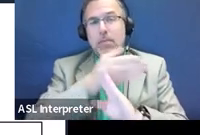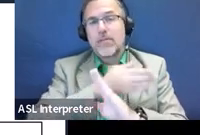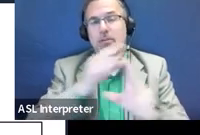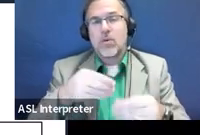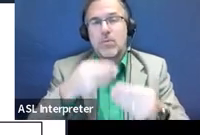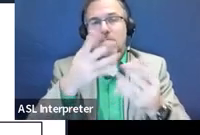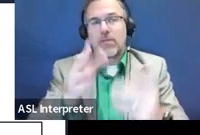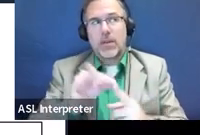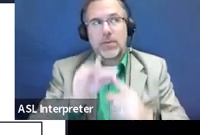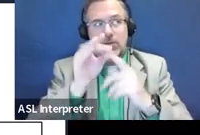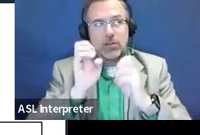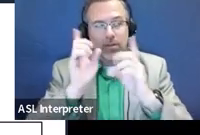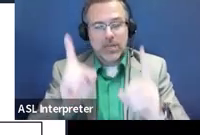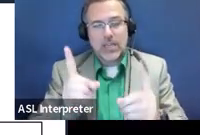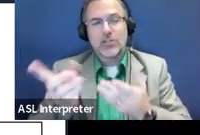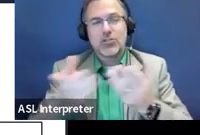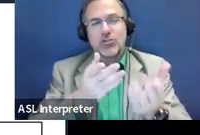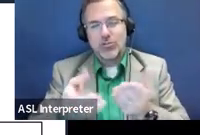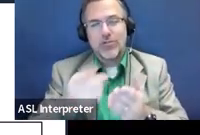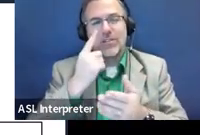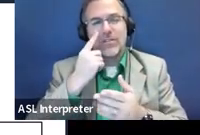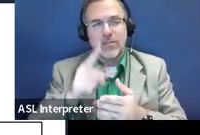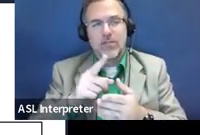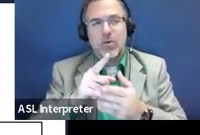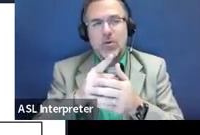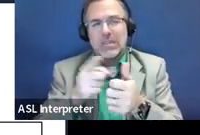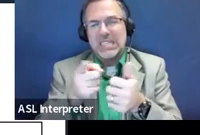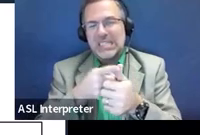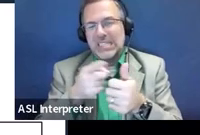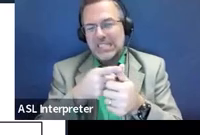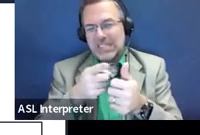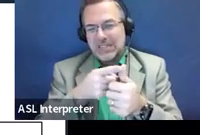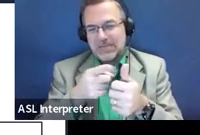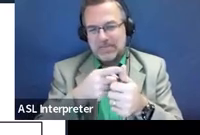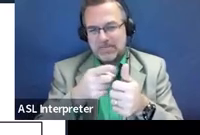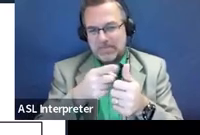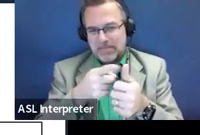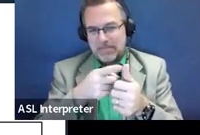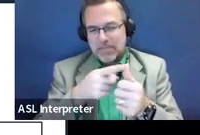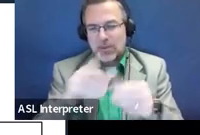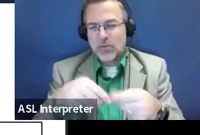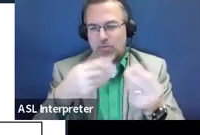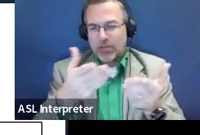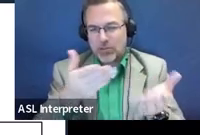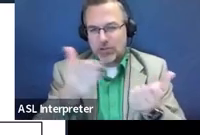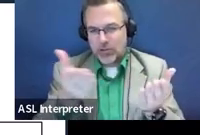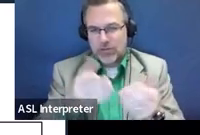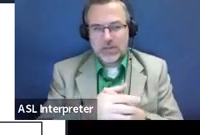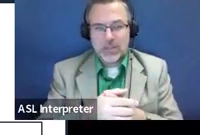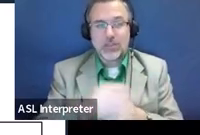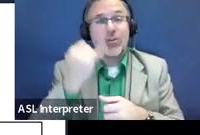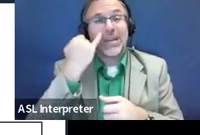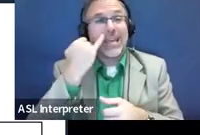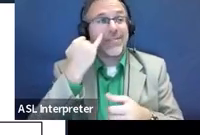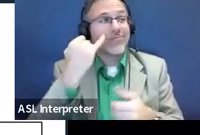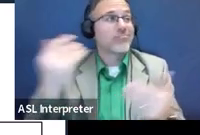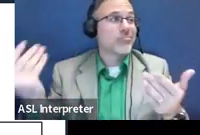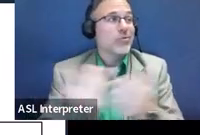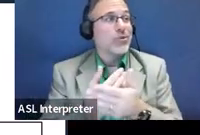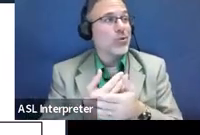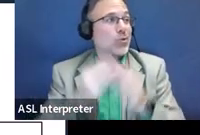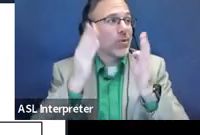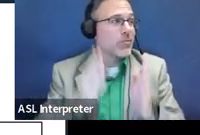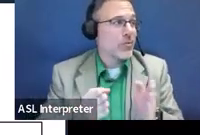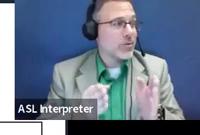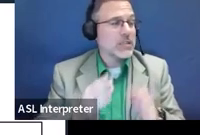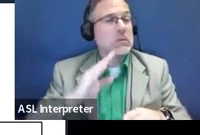related services for that initial provision of services. So just someone brand new, they determined